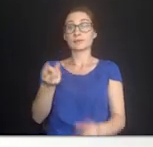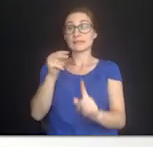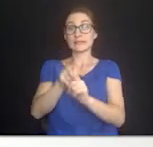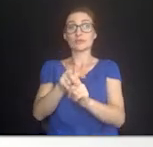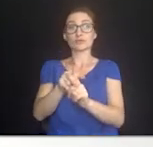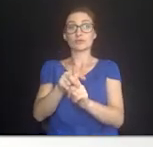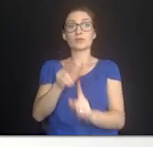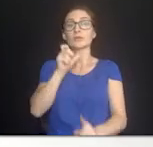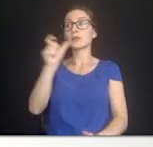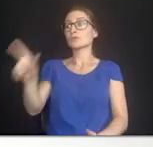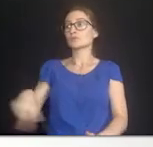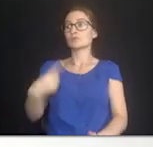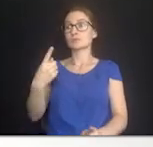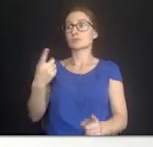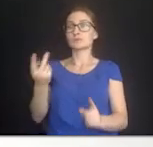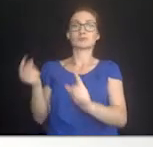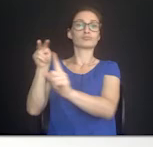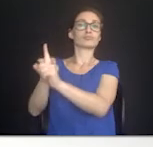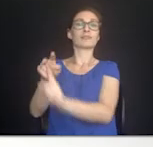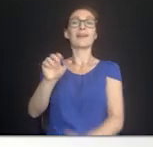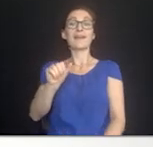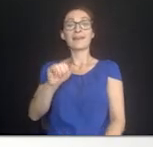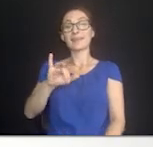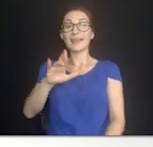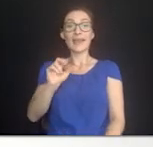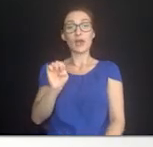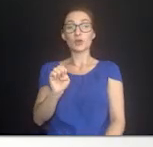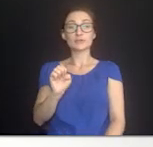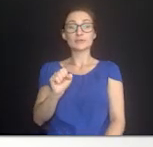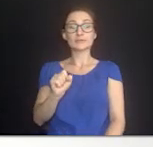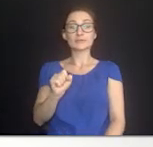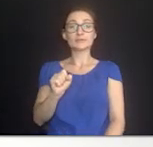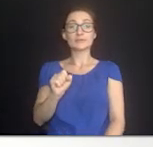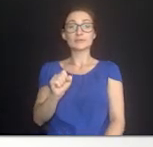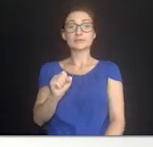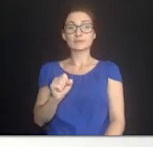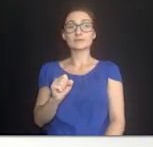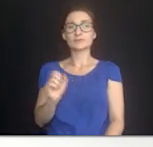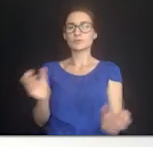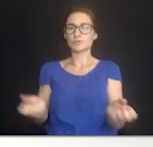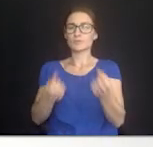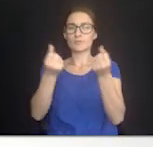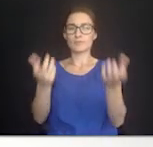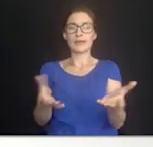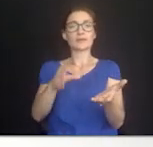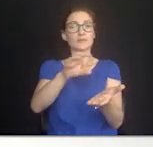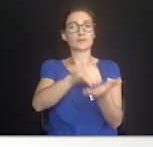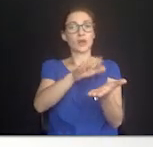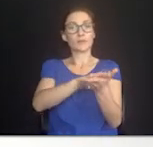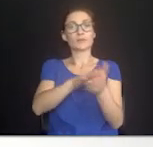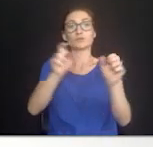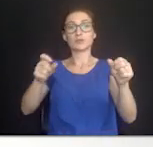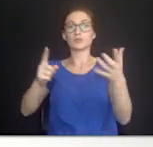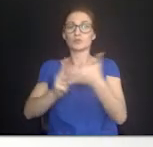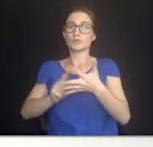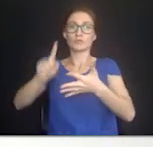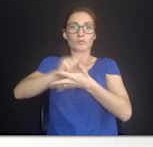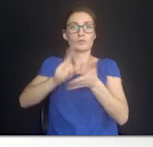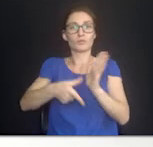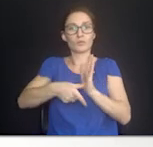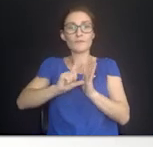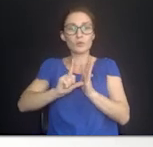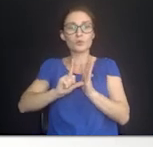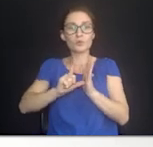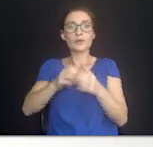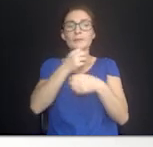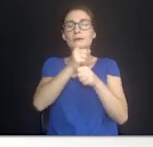of the heir, right? Or to the heirs of the estate. So there's a lot of documents that you want to make sure that you're